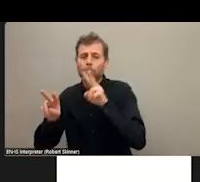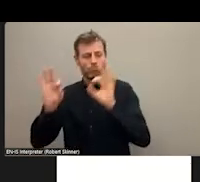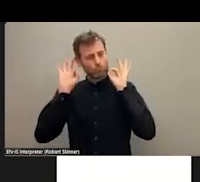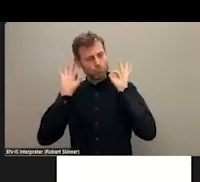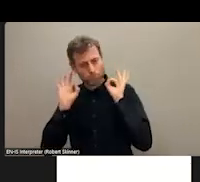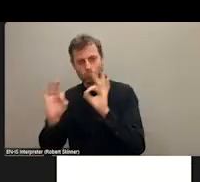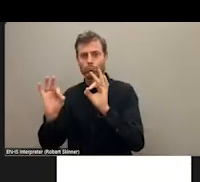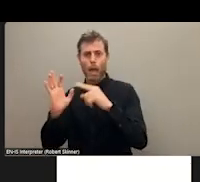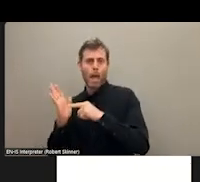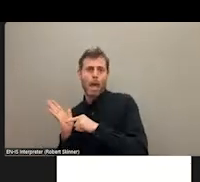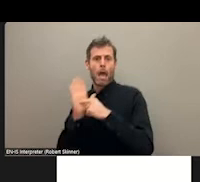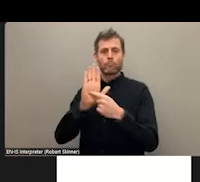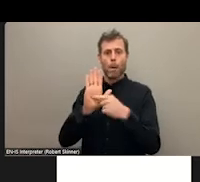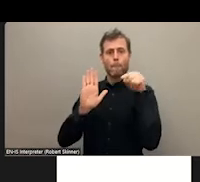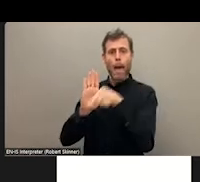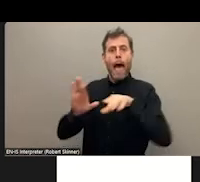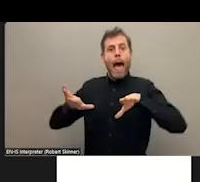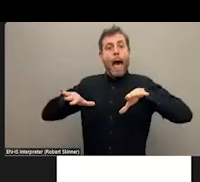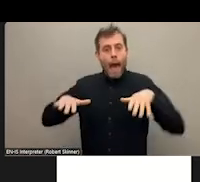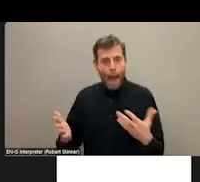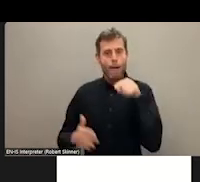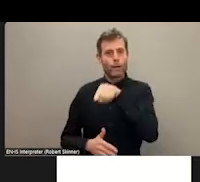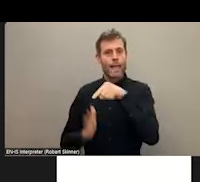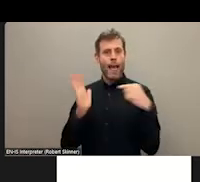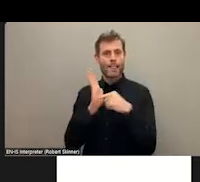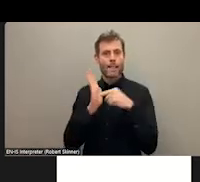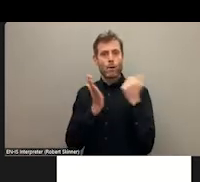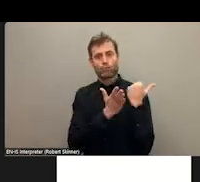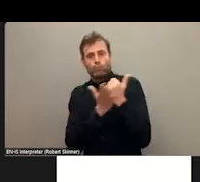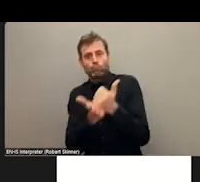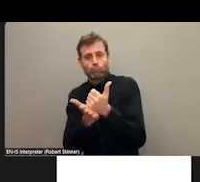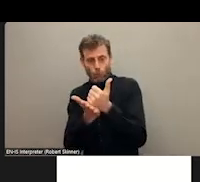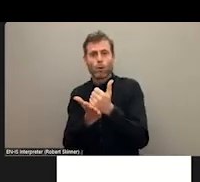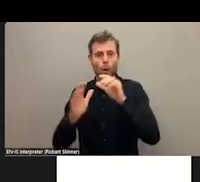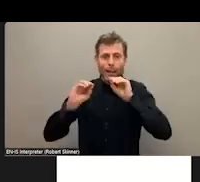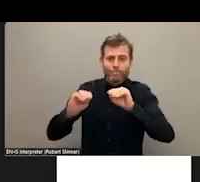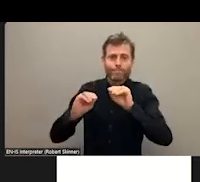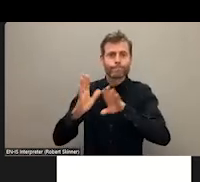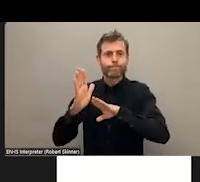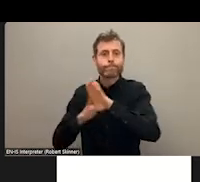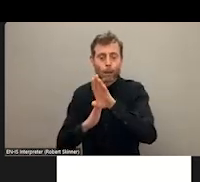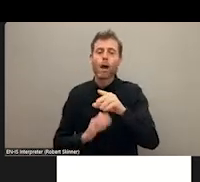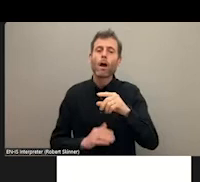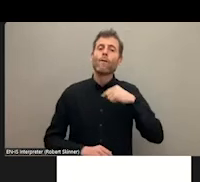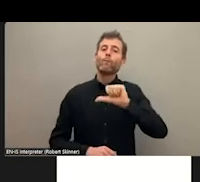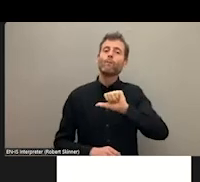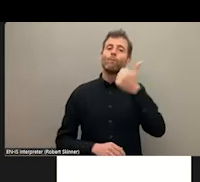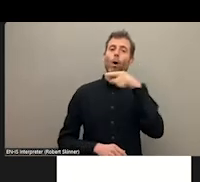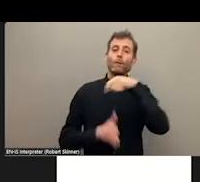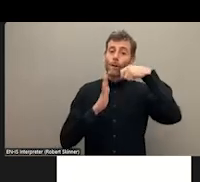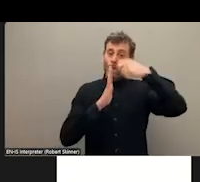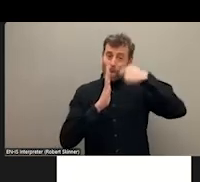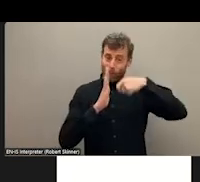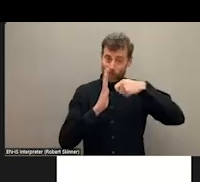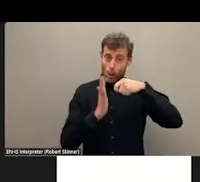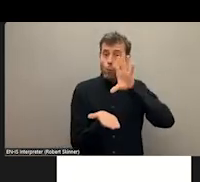delivering ICT? We're going to play your video, Abdul, if that's okay, since you've already pre-recorded it.